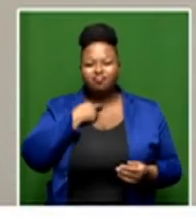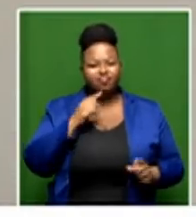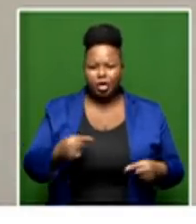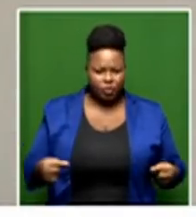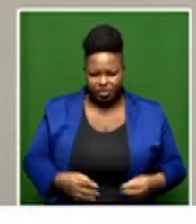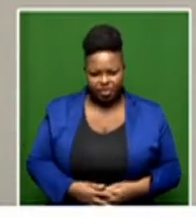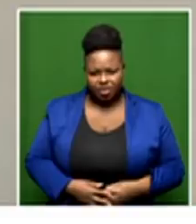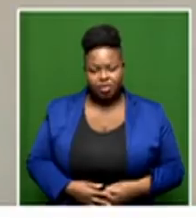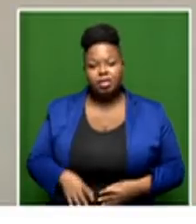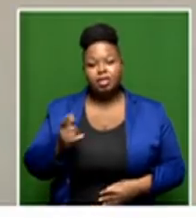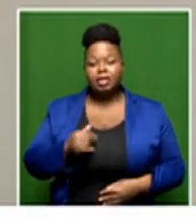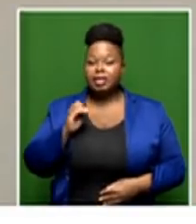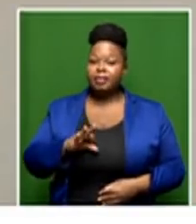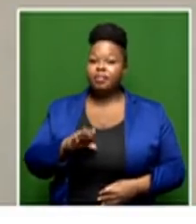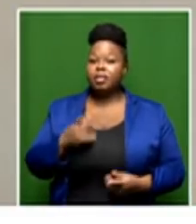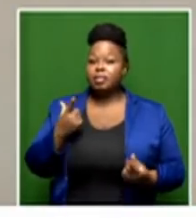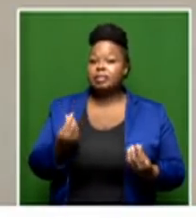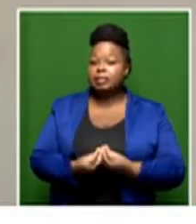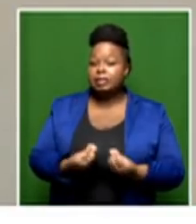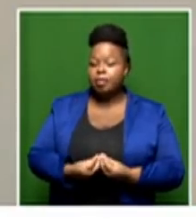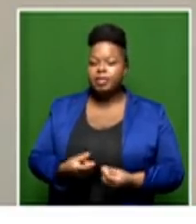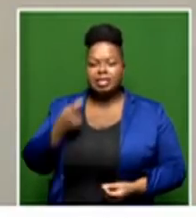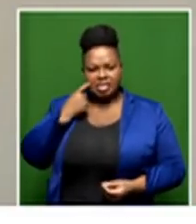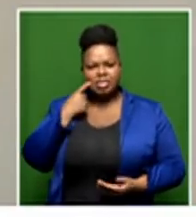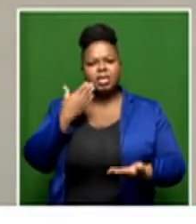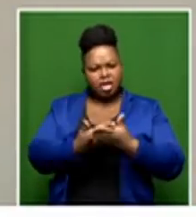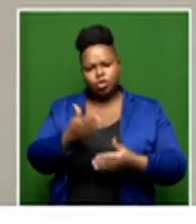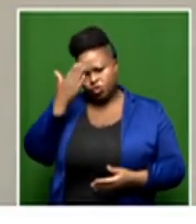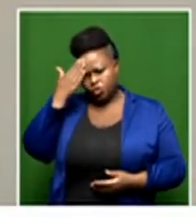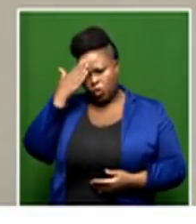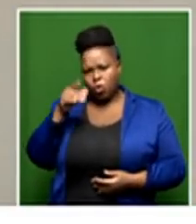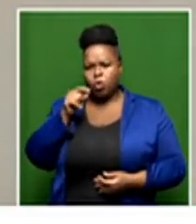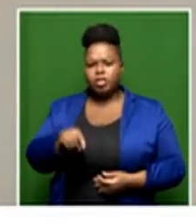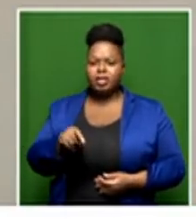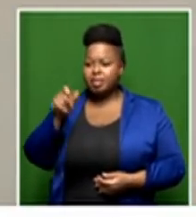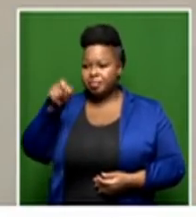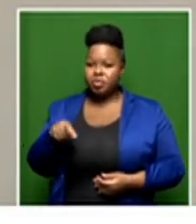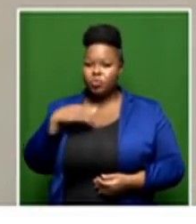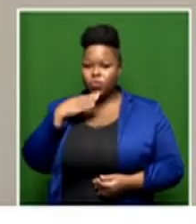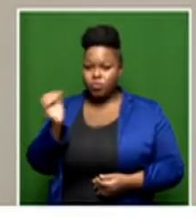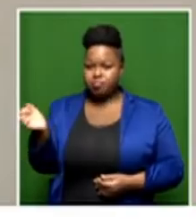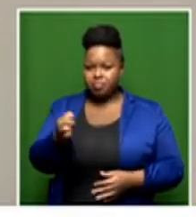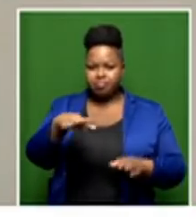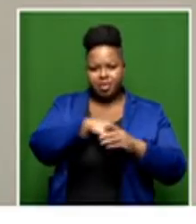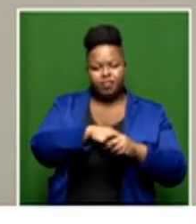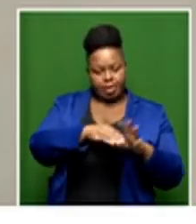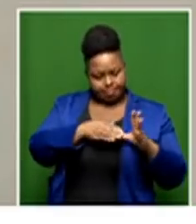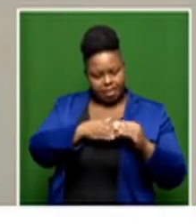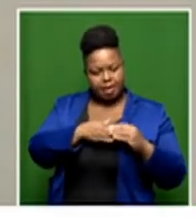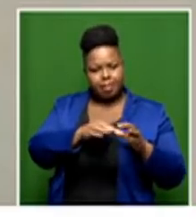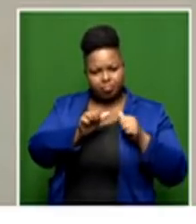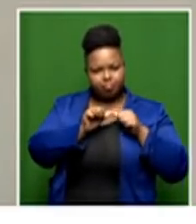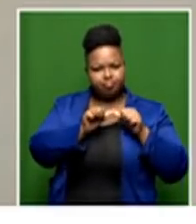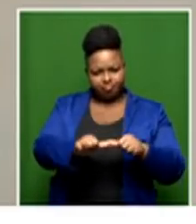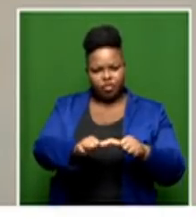themselves. So if they build something which they place at the mercy of the membership base